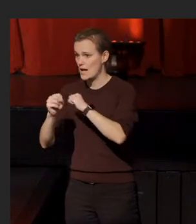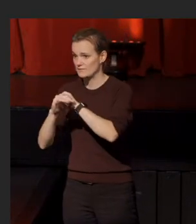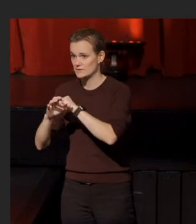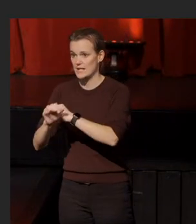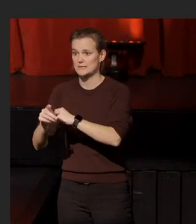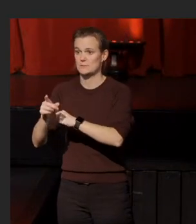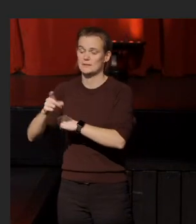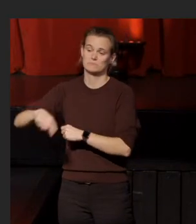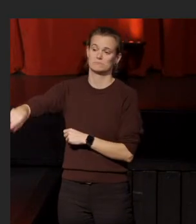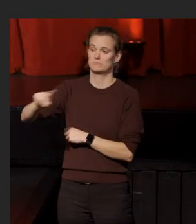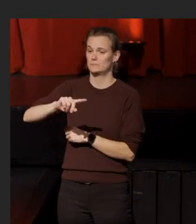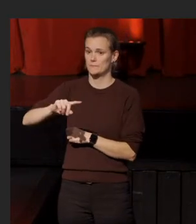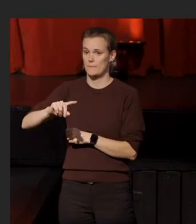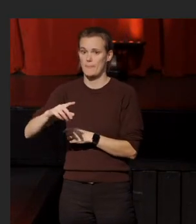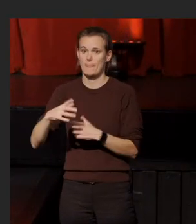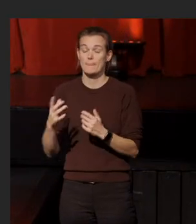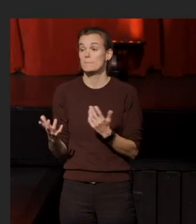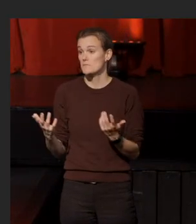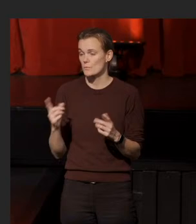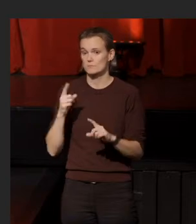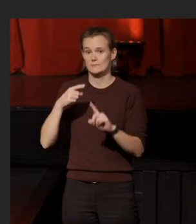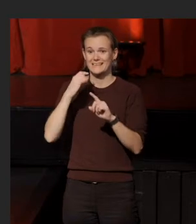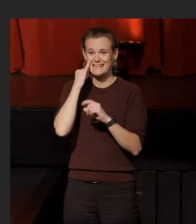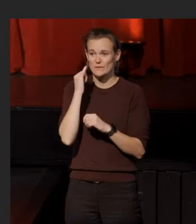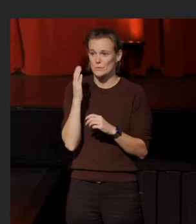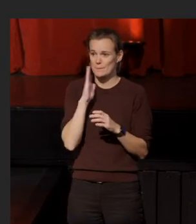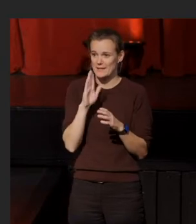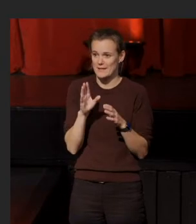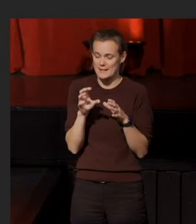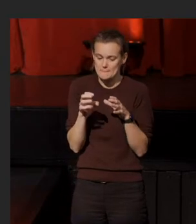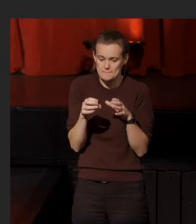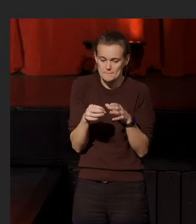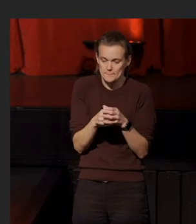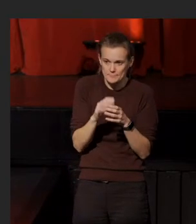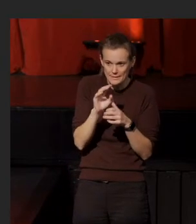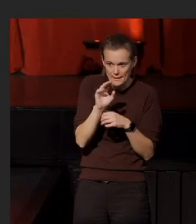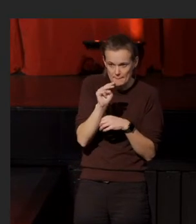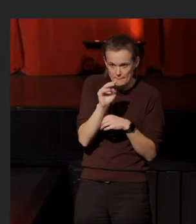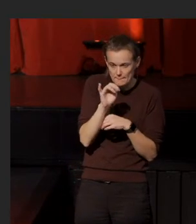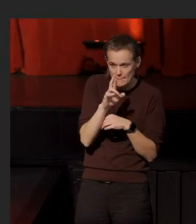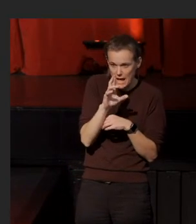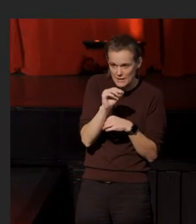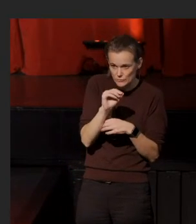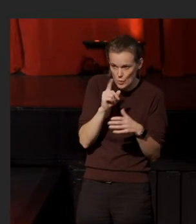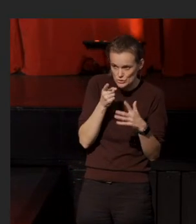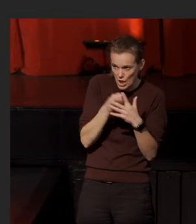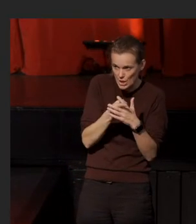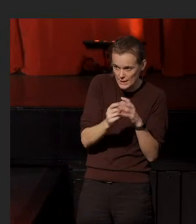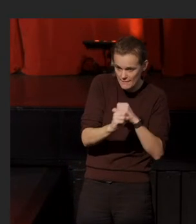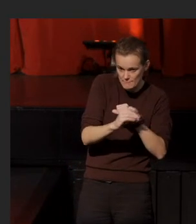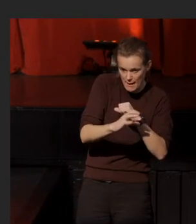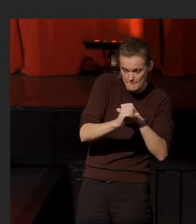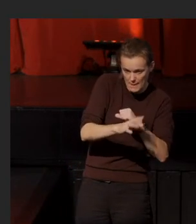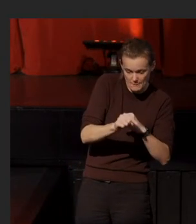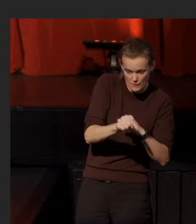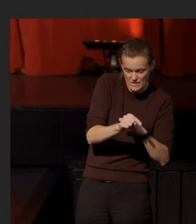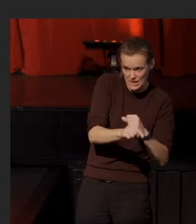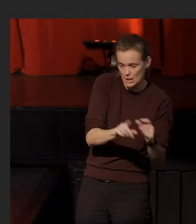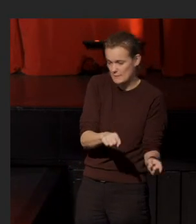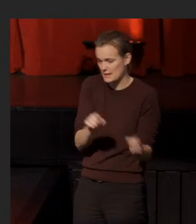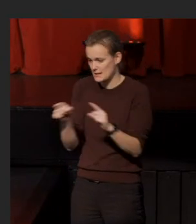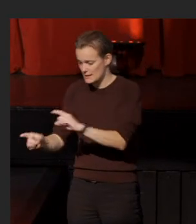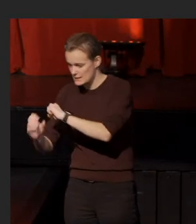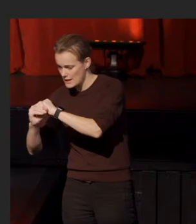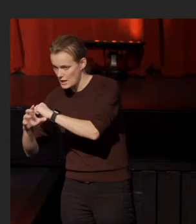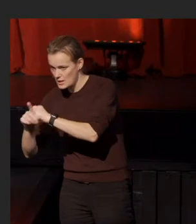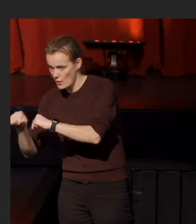was, if there's going to be micro-targeting, you can't send different messages to different people and no one be the wiser. And it's a lot harder